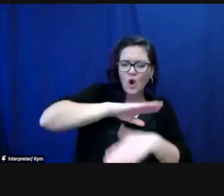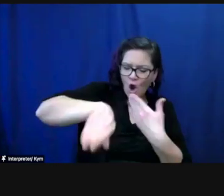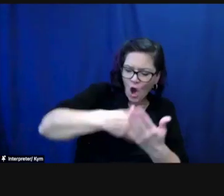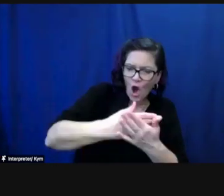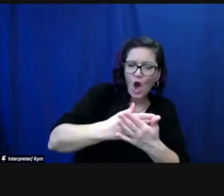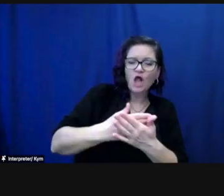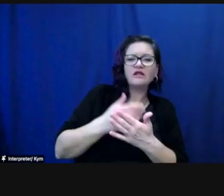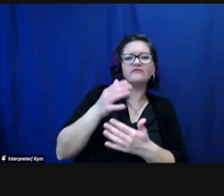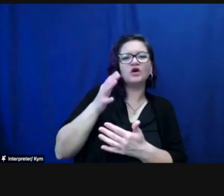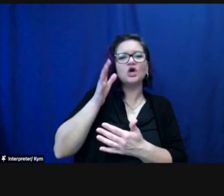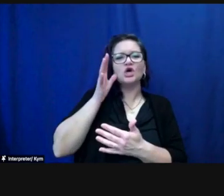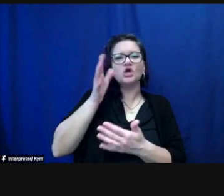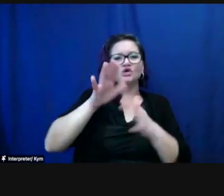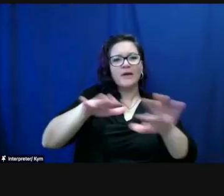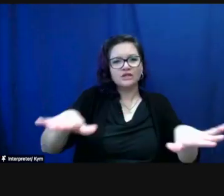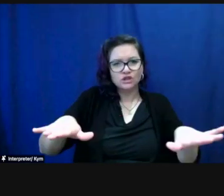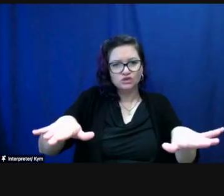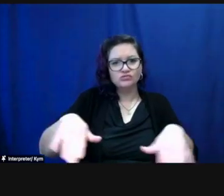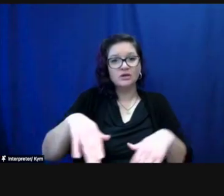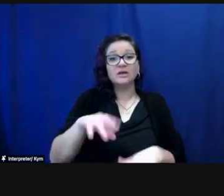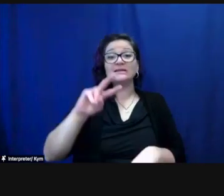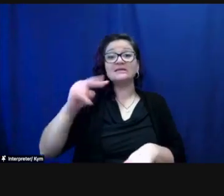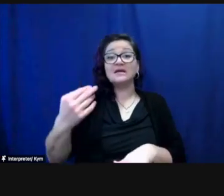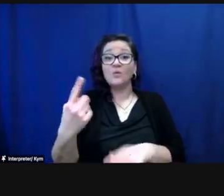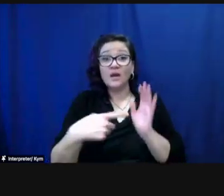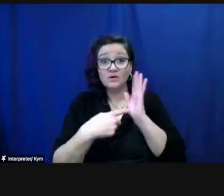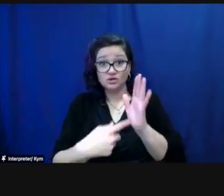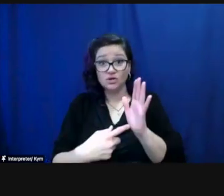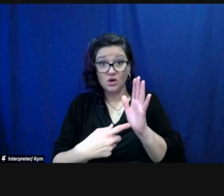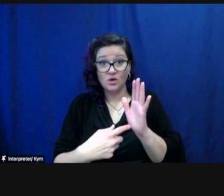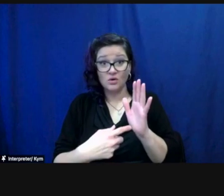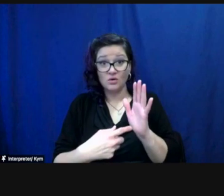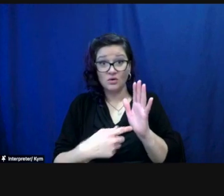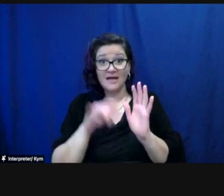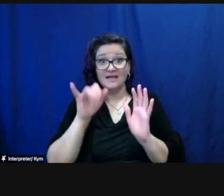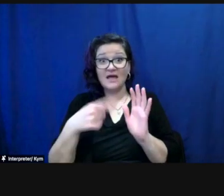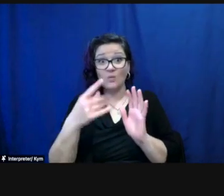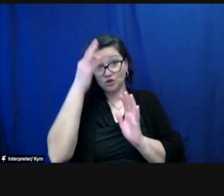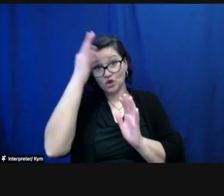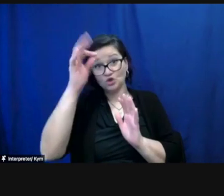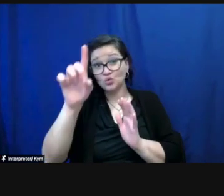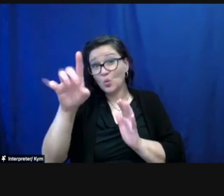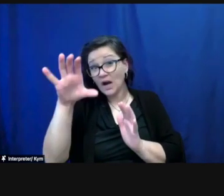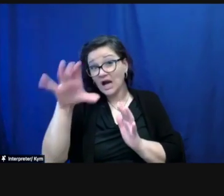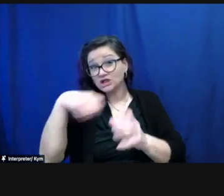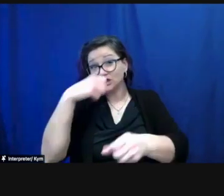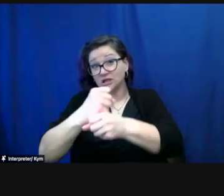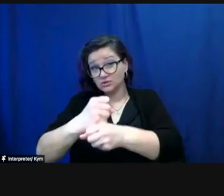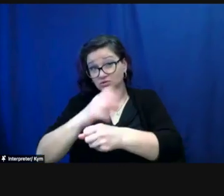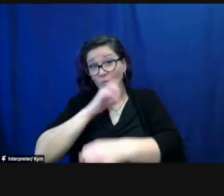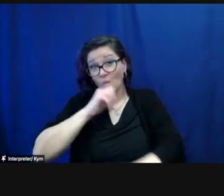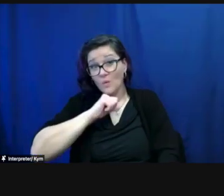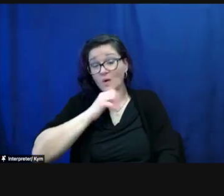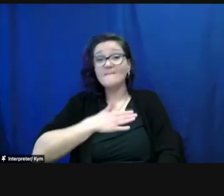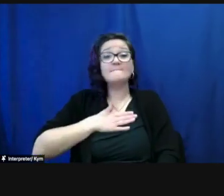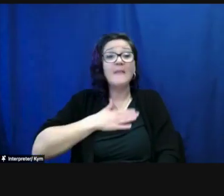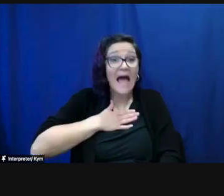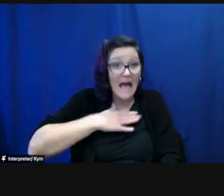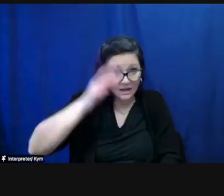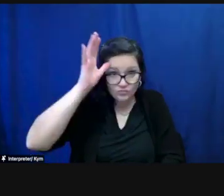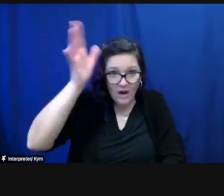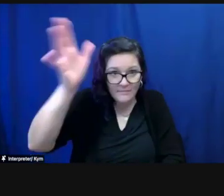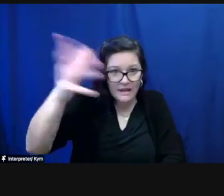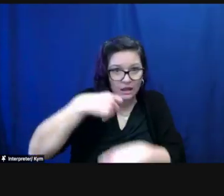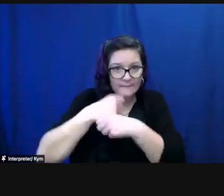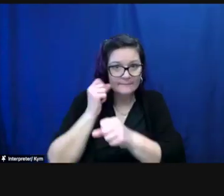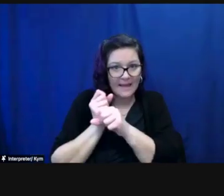This is the second quilt I want to share with you. This quilt is almost 100 years old. My grandmother made this quilt.